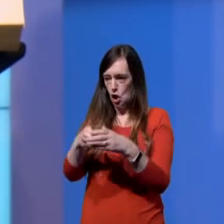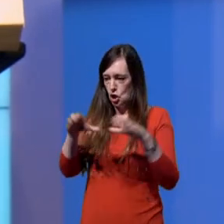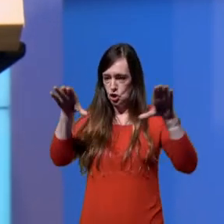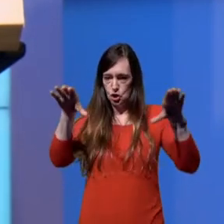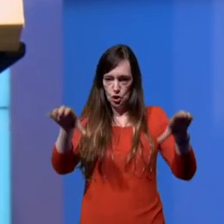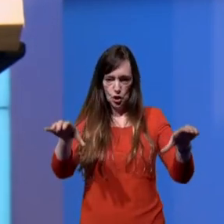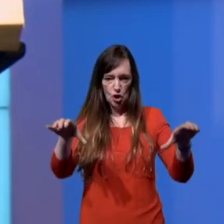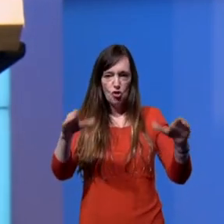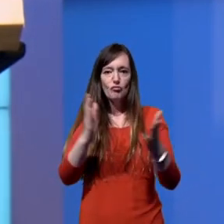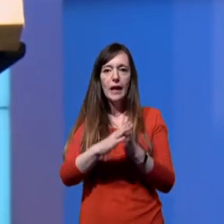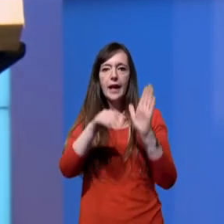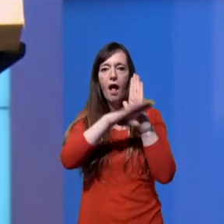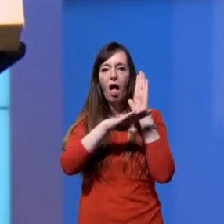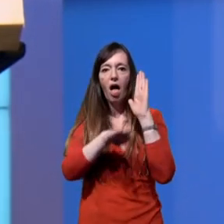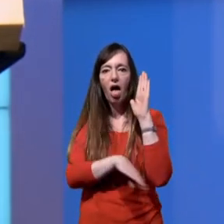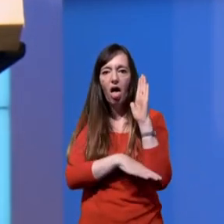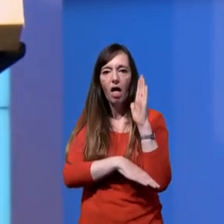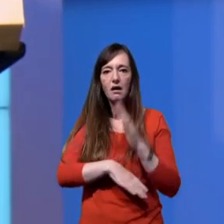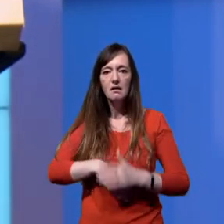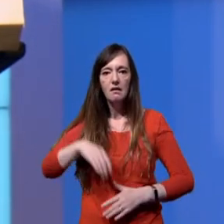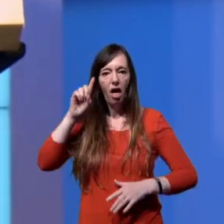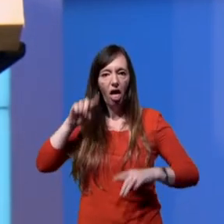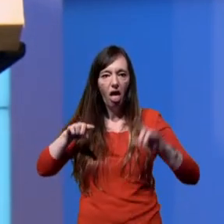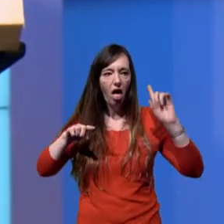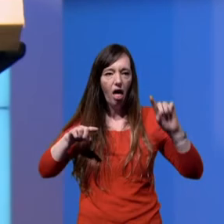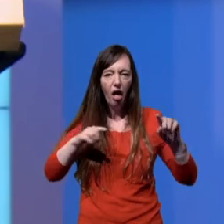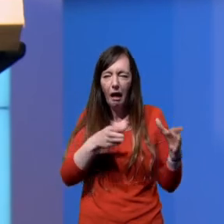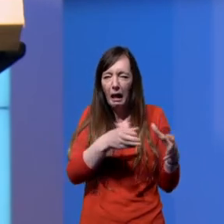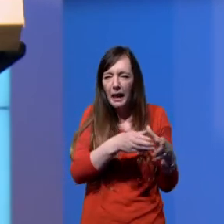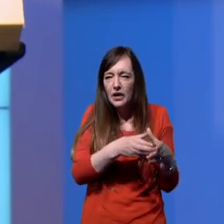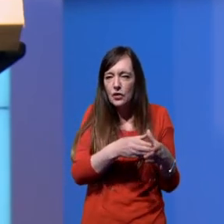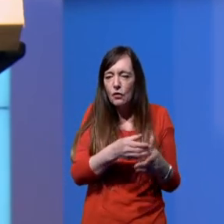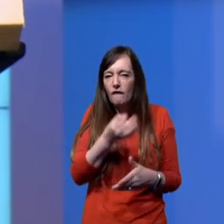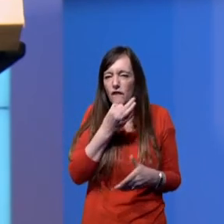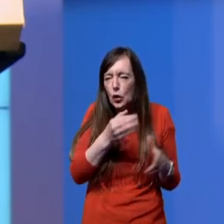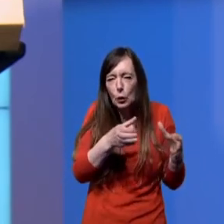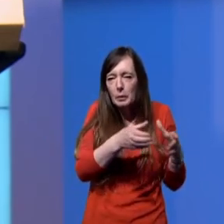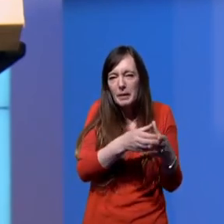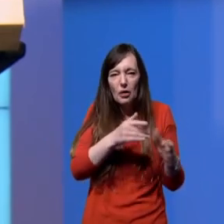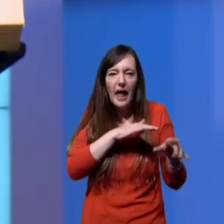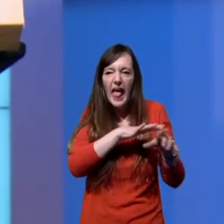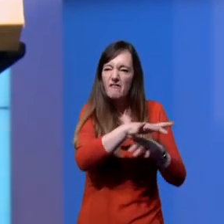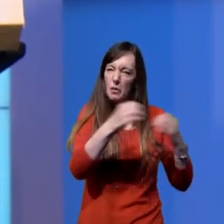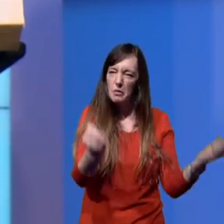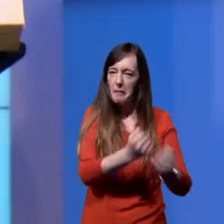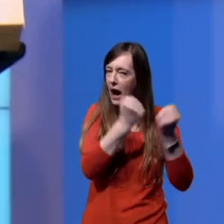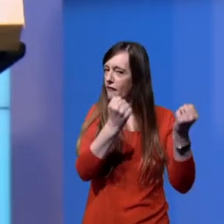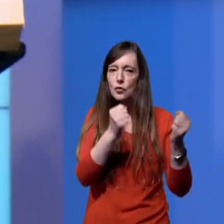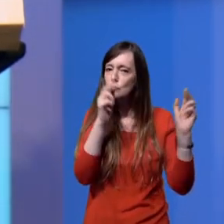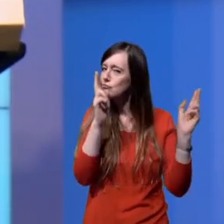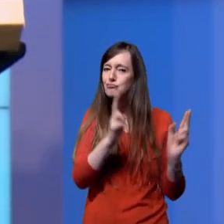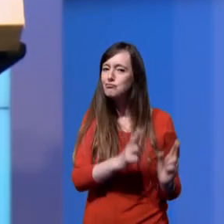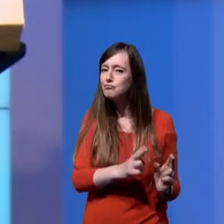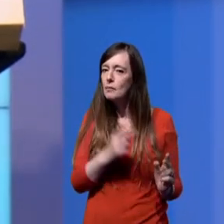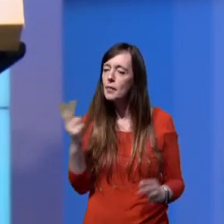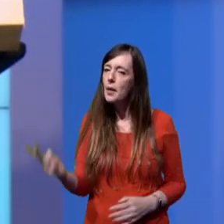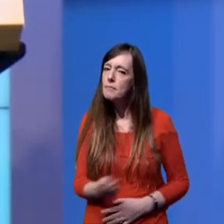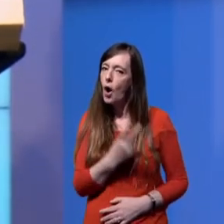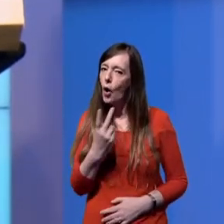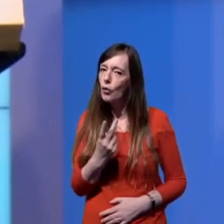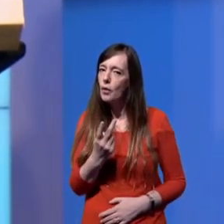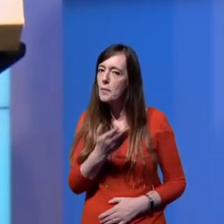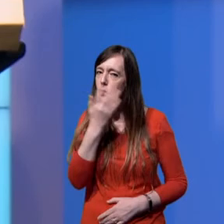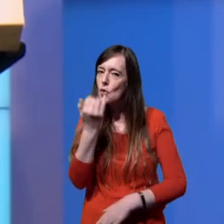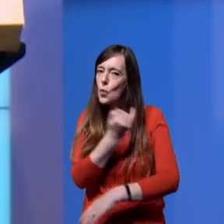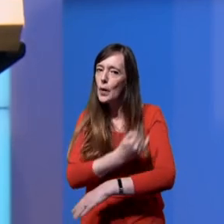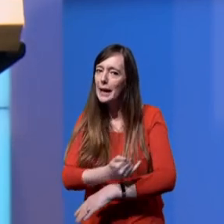least significant in terms of numbers and influence. Hear this. It is more important to